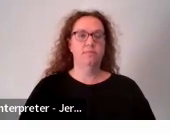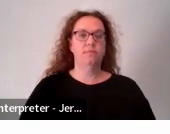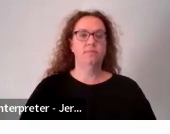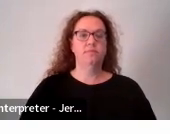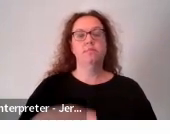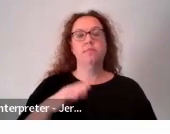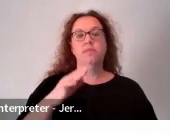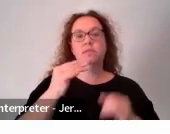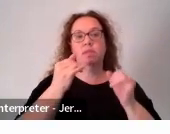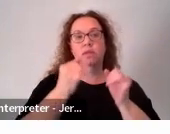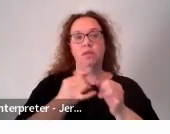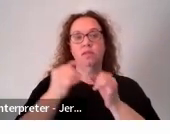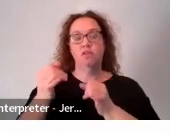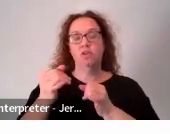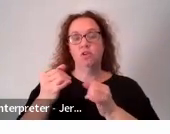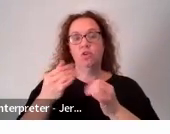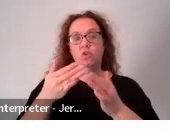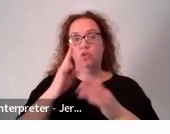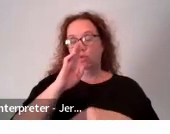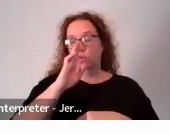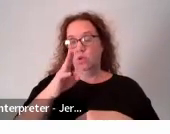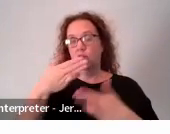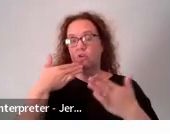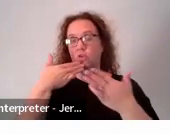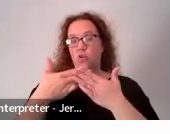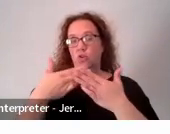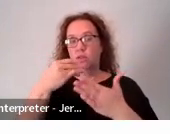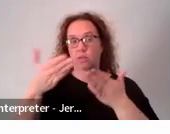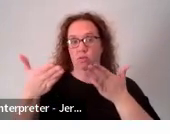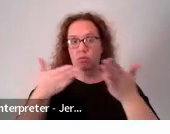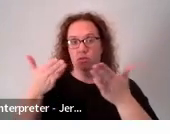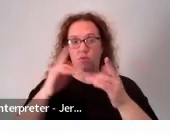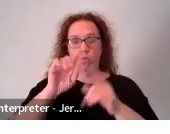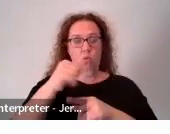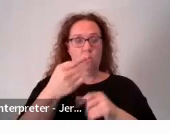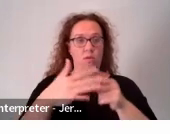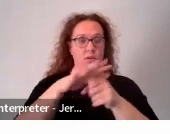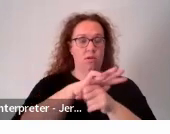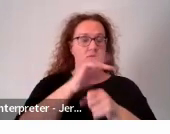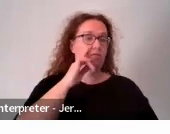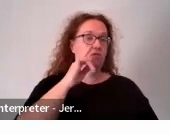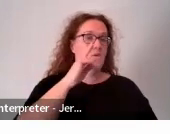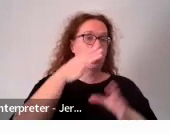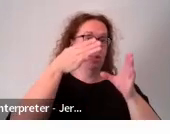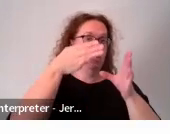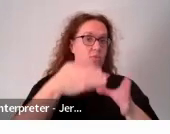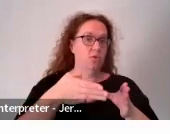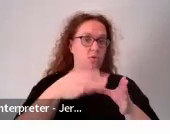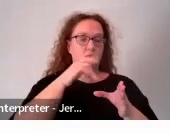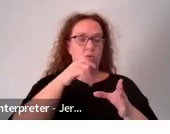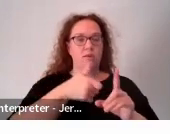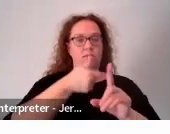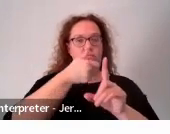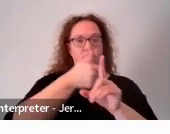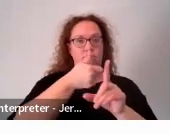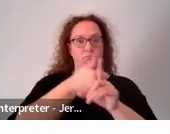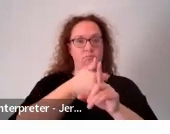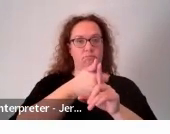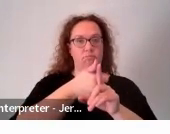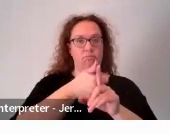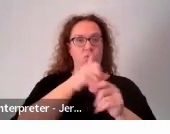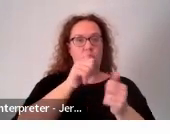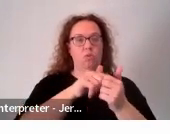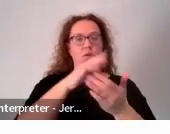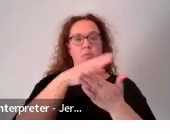Individual directed goods and services, those are only covered for individuals who are self-directing their services